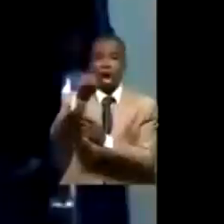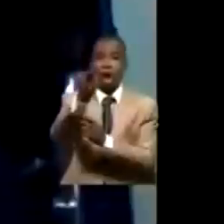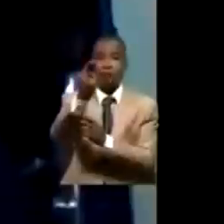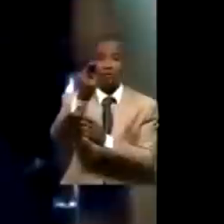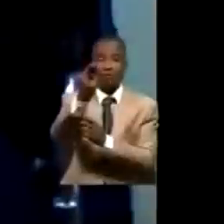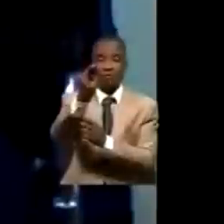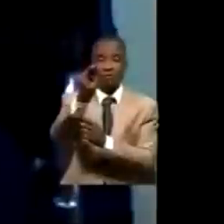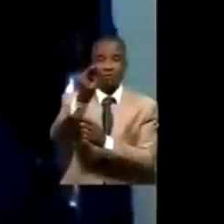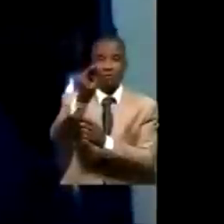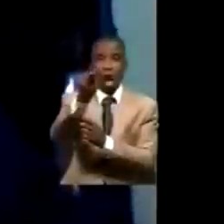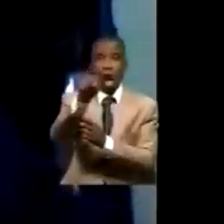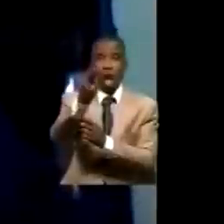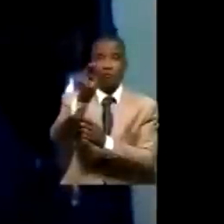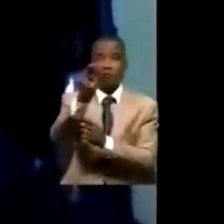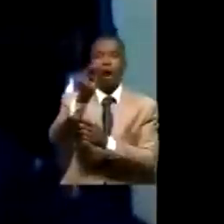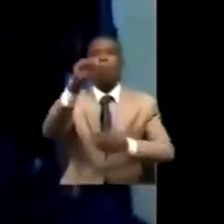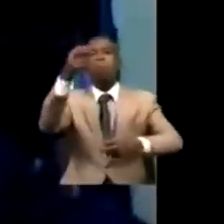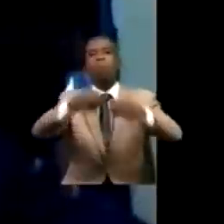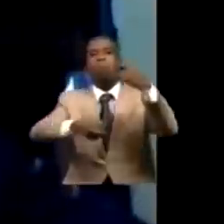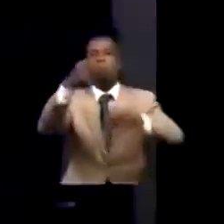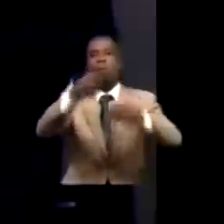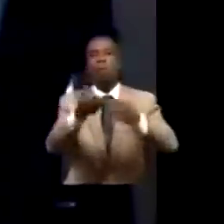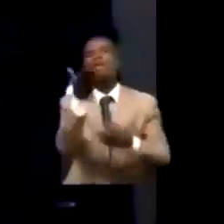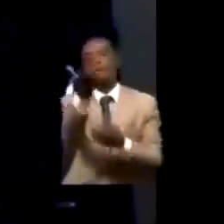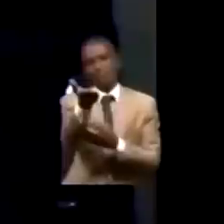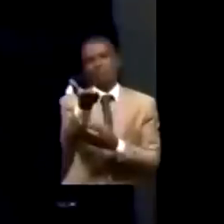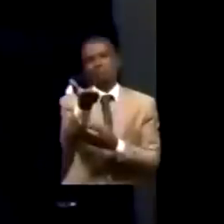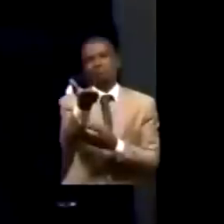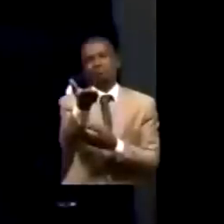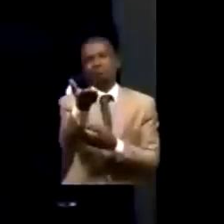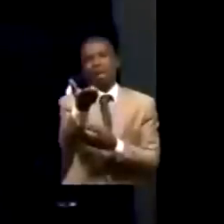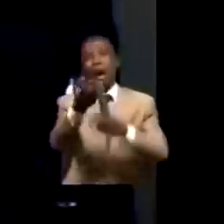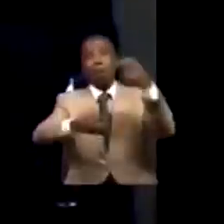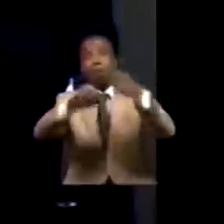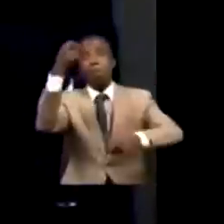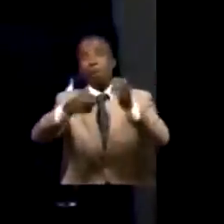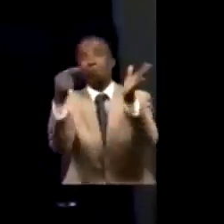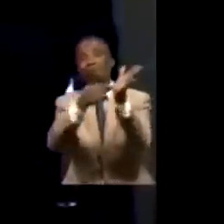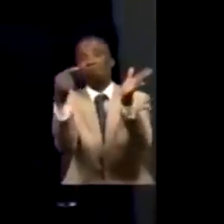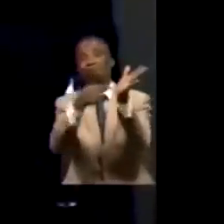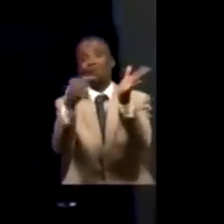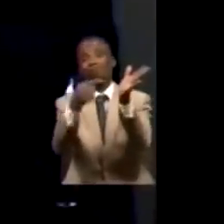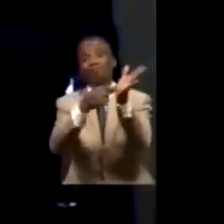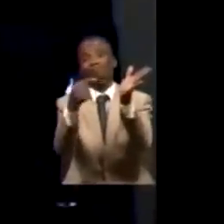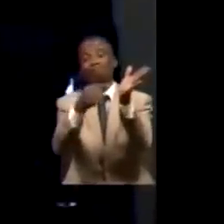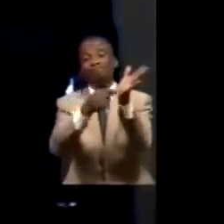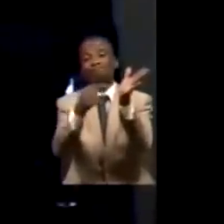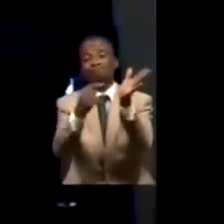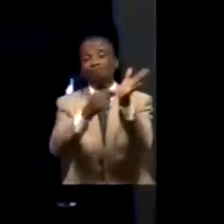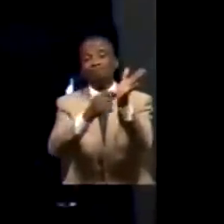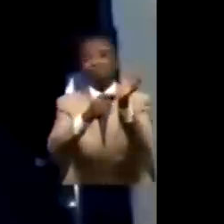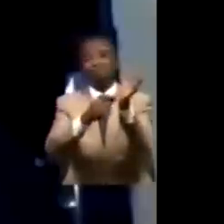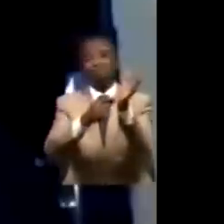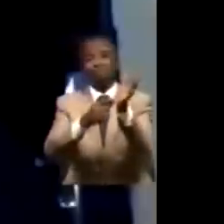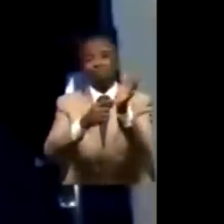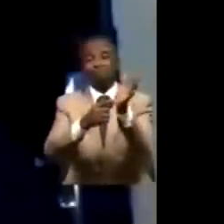Northern Region. I had problems with that one. I had problems with Northern Region. So you didn't certify that one.